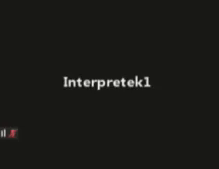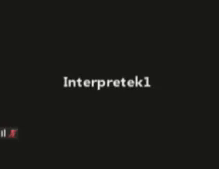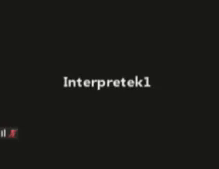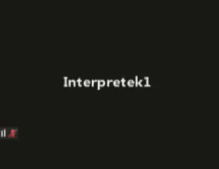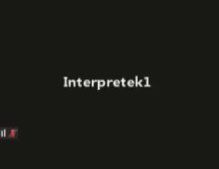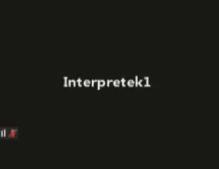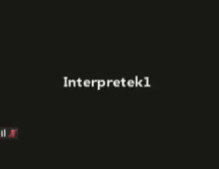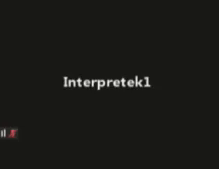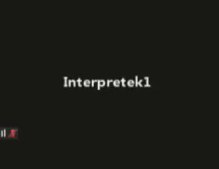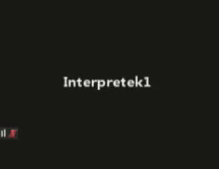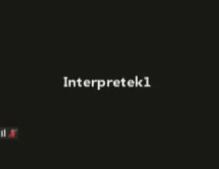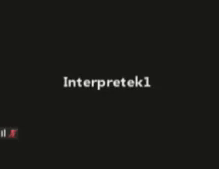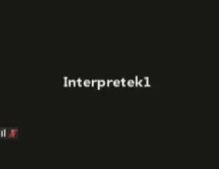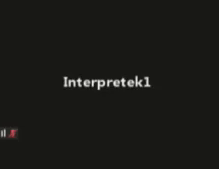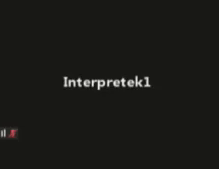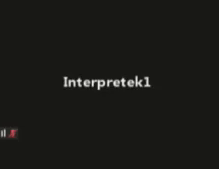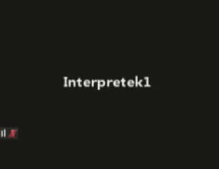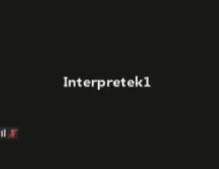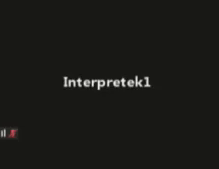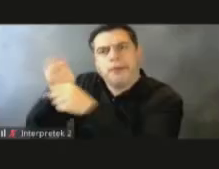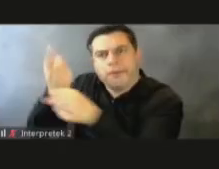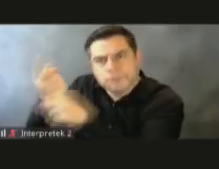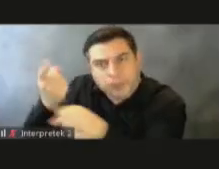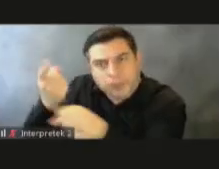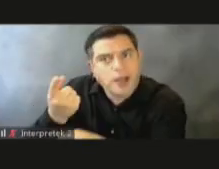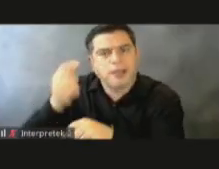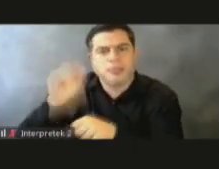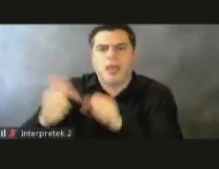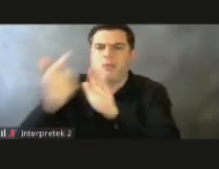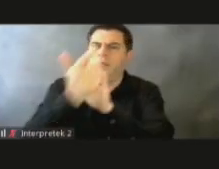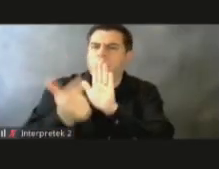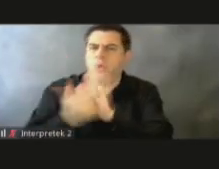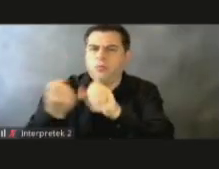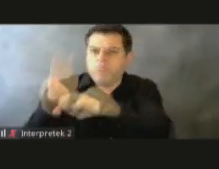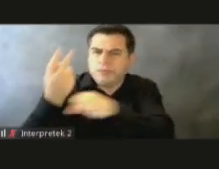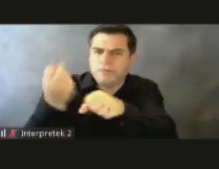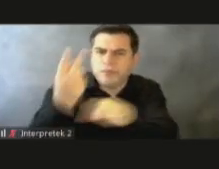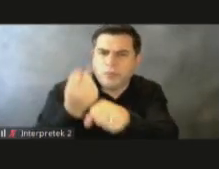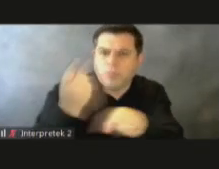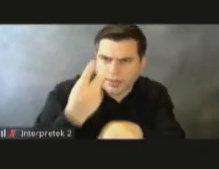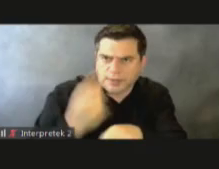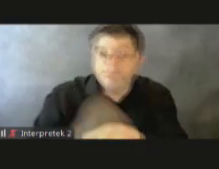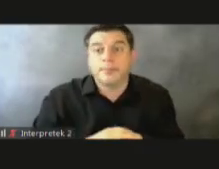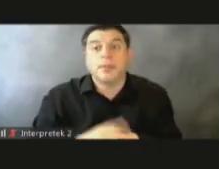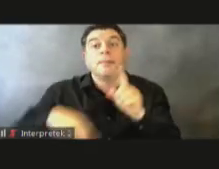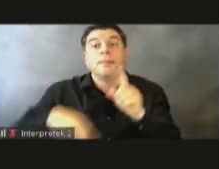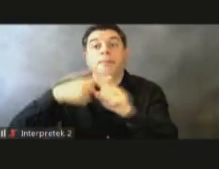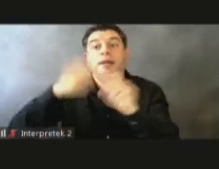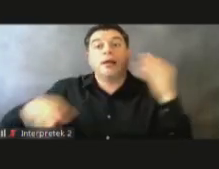instead of every 3 years. It can also improve upon it by placing more land on the affordable housing inventory.